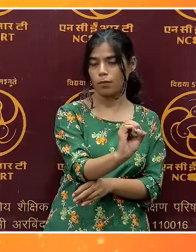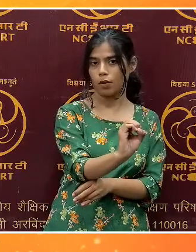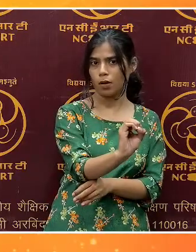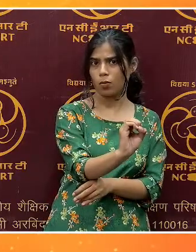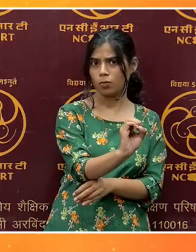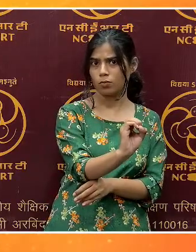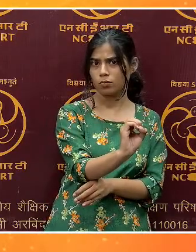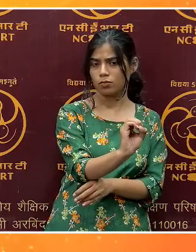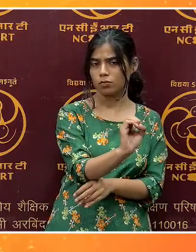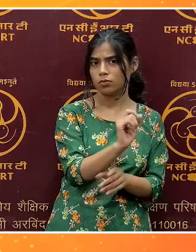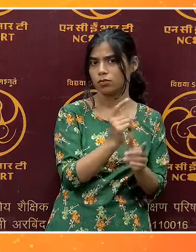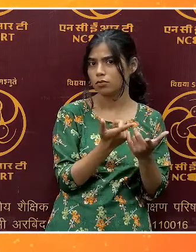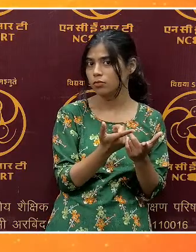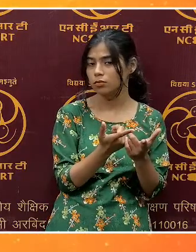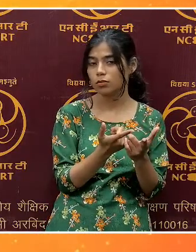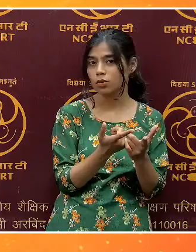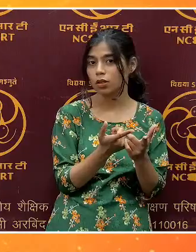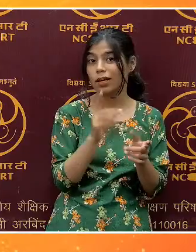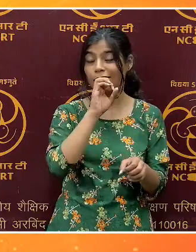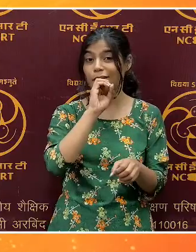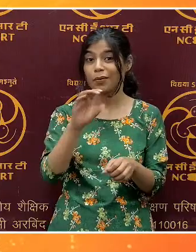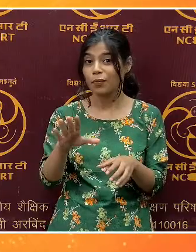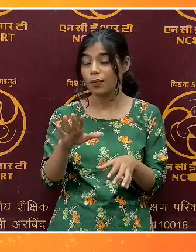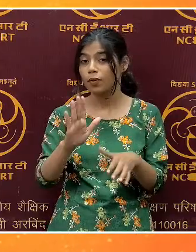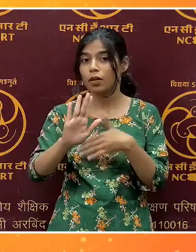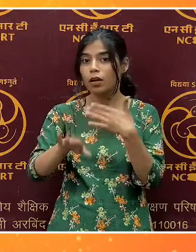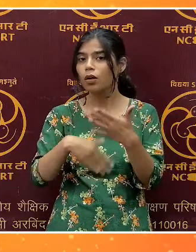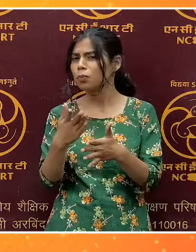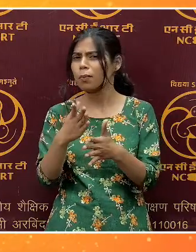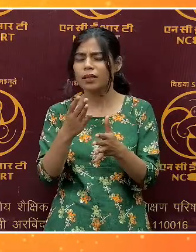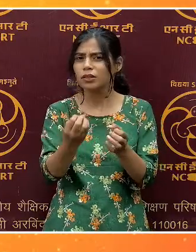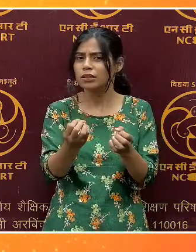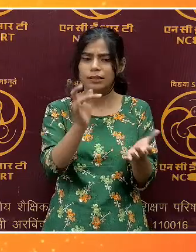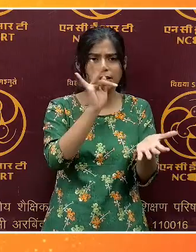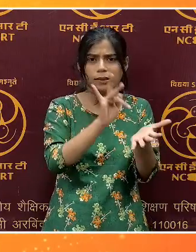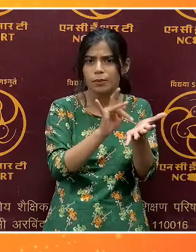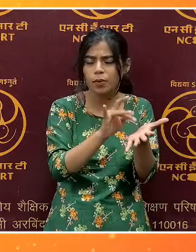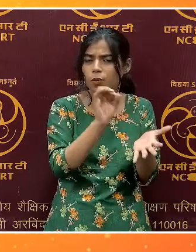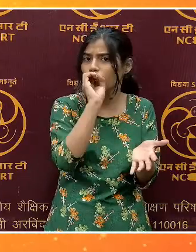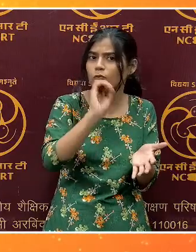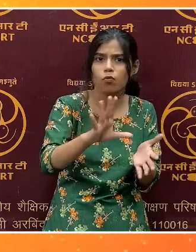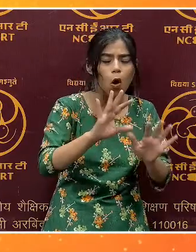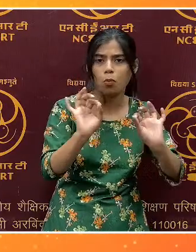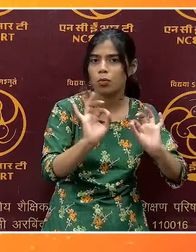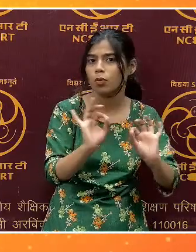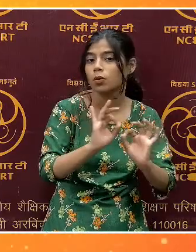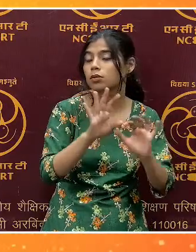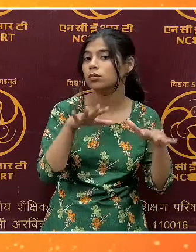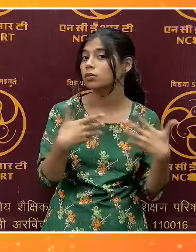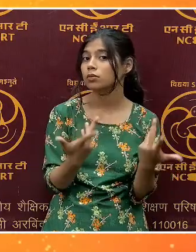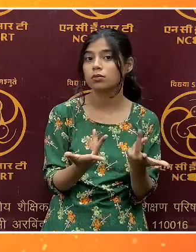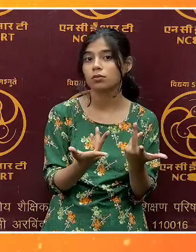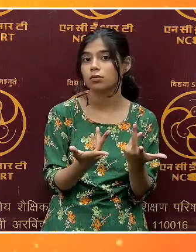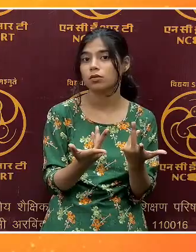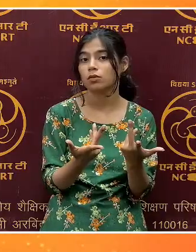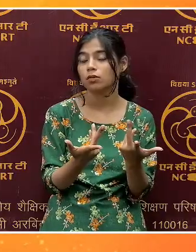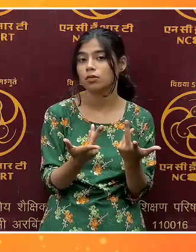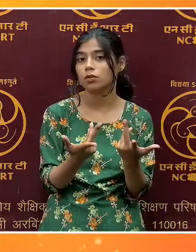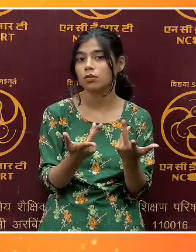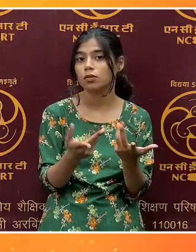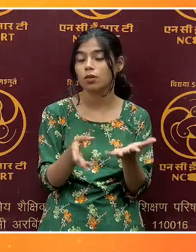now is this information enough to specify the location of point P? The answer is a big